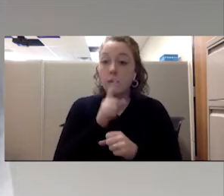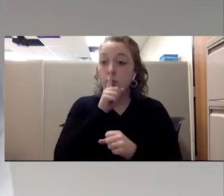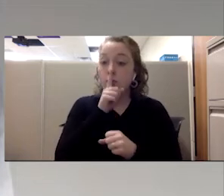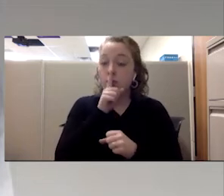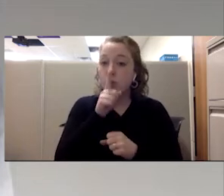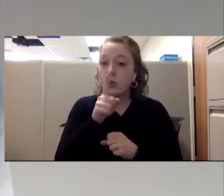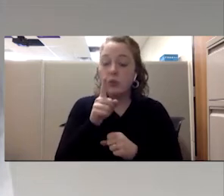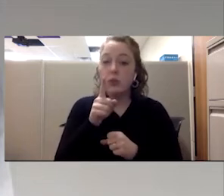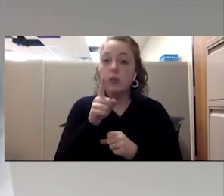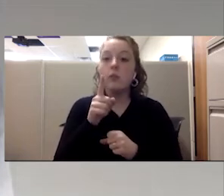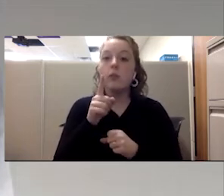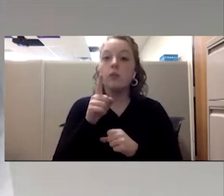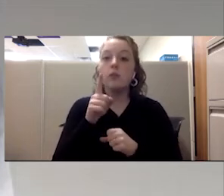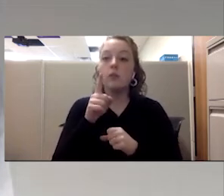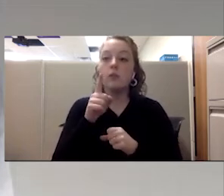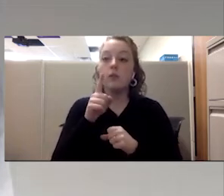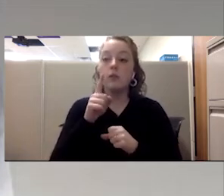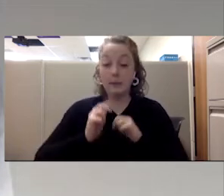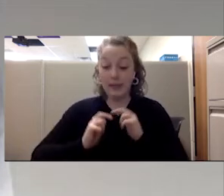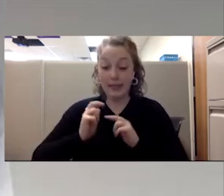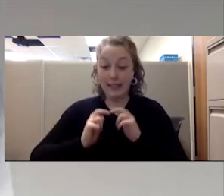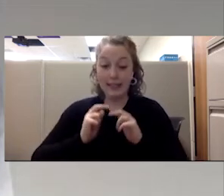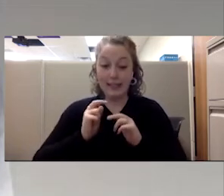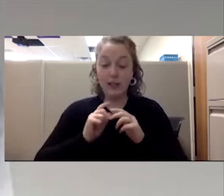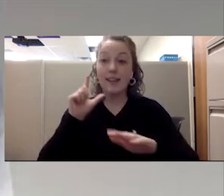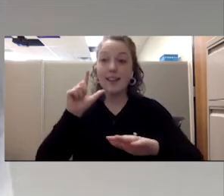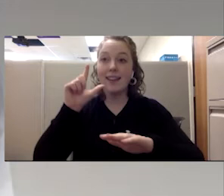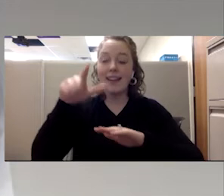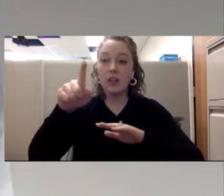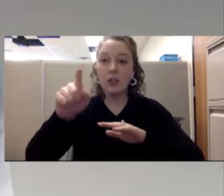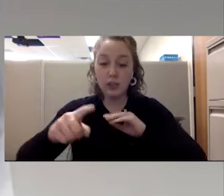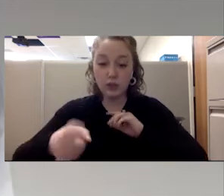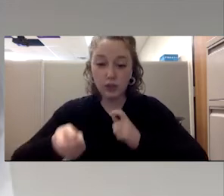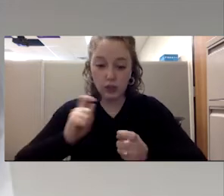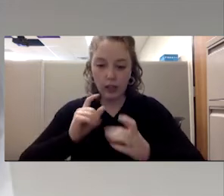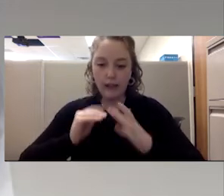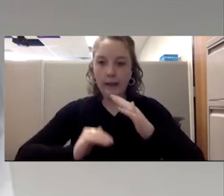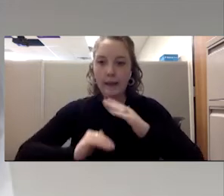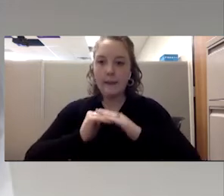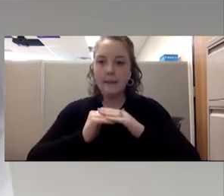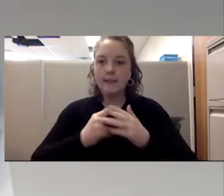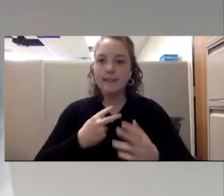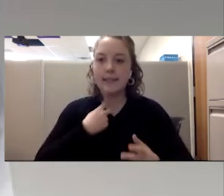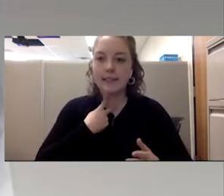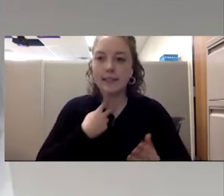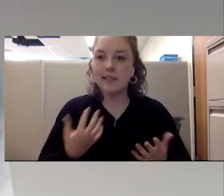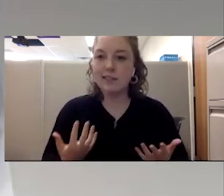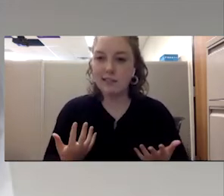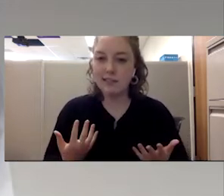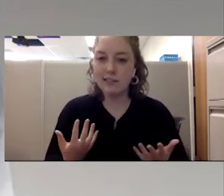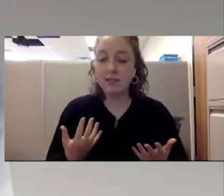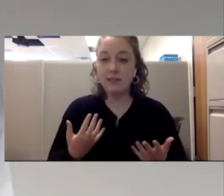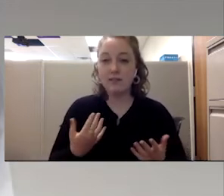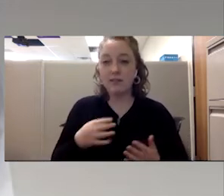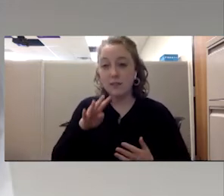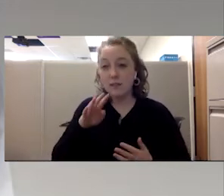long-term because we're having to build on 40 acres. Well, the University of Texas was originally on 40 acres,